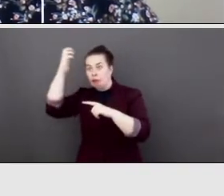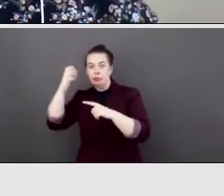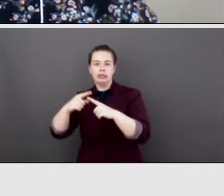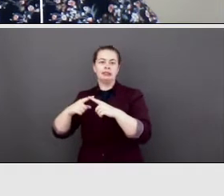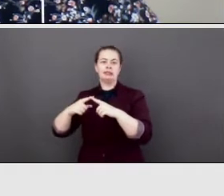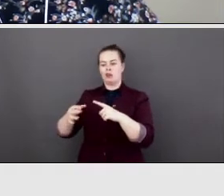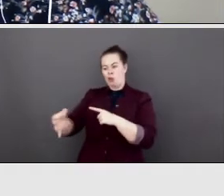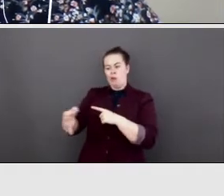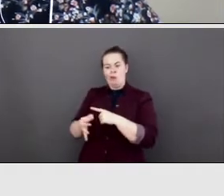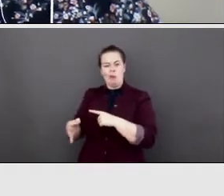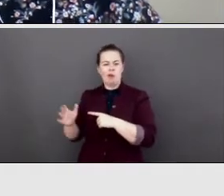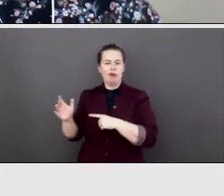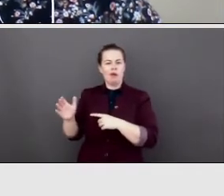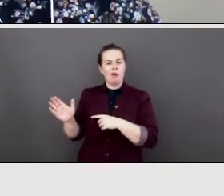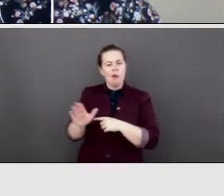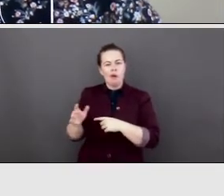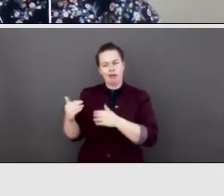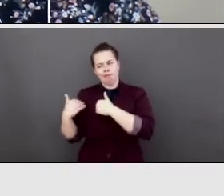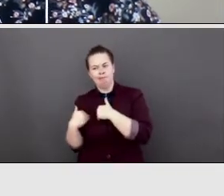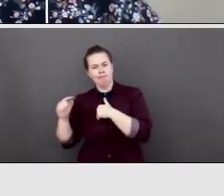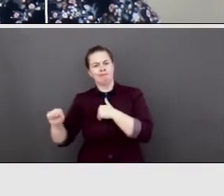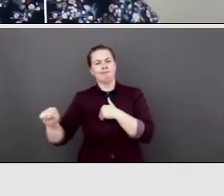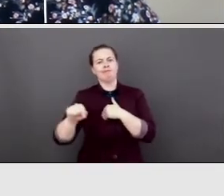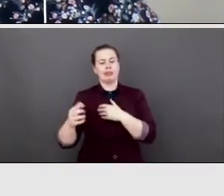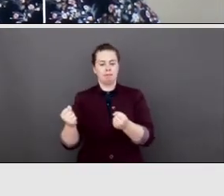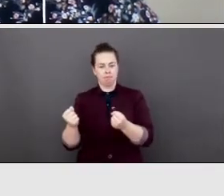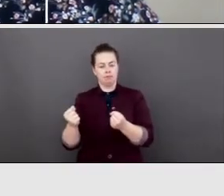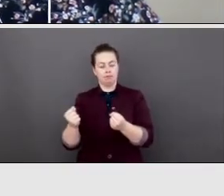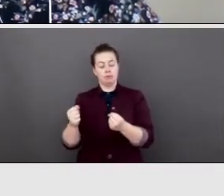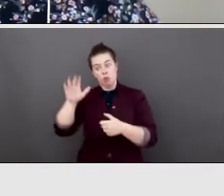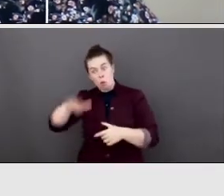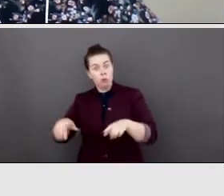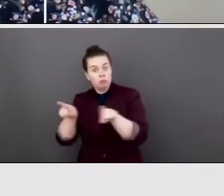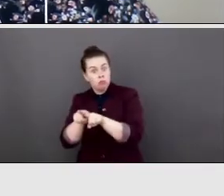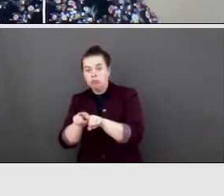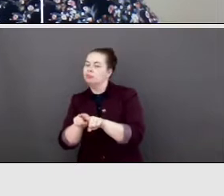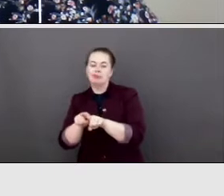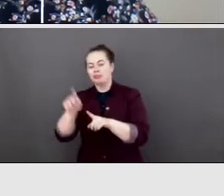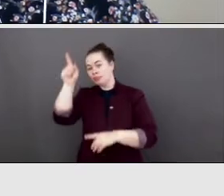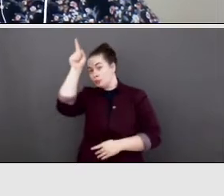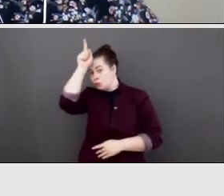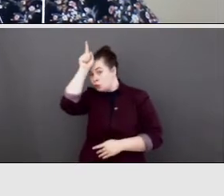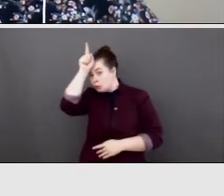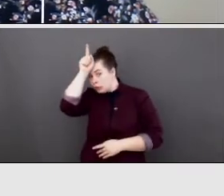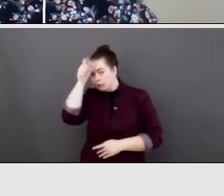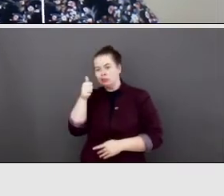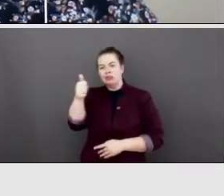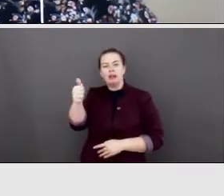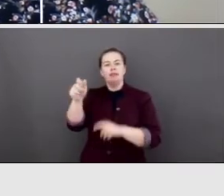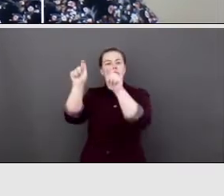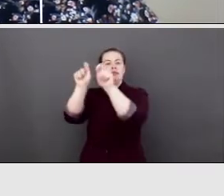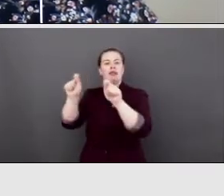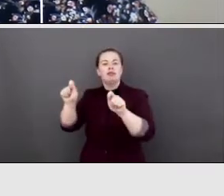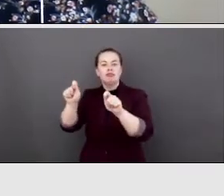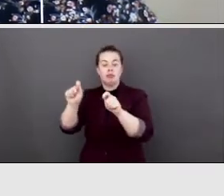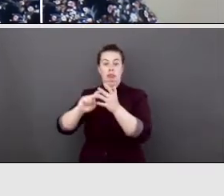regional, and local level. There are some differences between those countries. Germany, for example, is a federal state, which